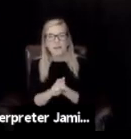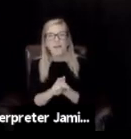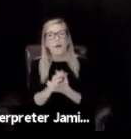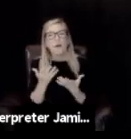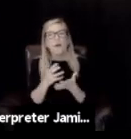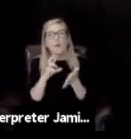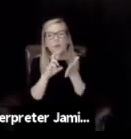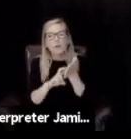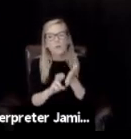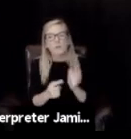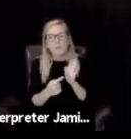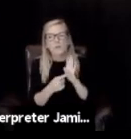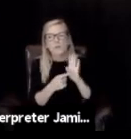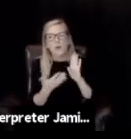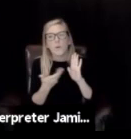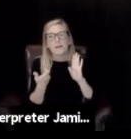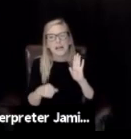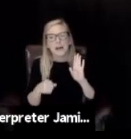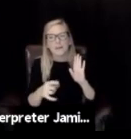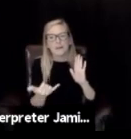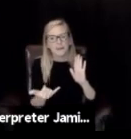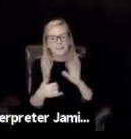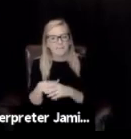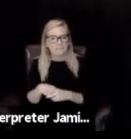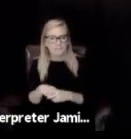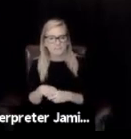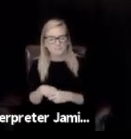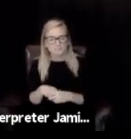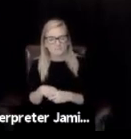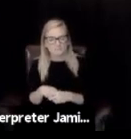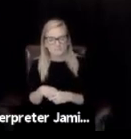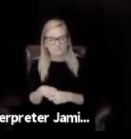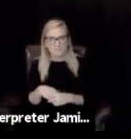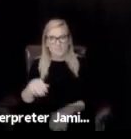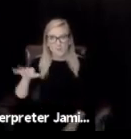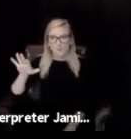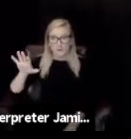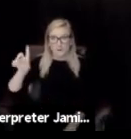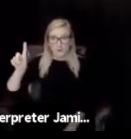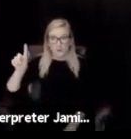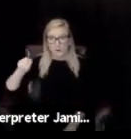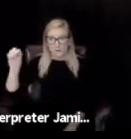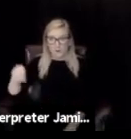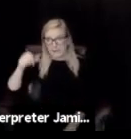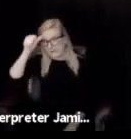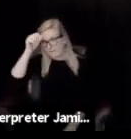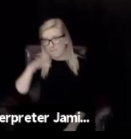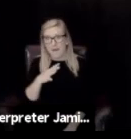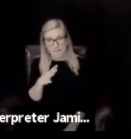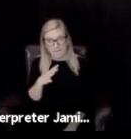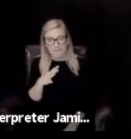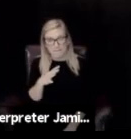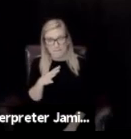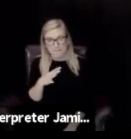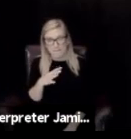saying that is happening? So I just, that 51% of the men, 51% of men are